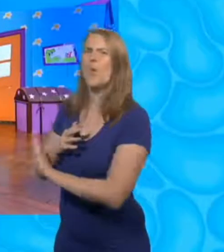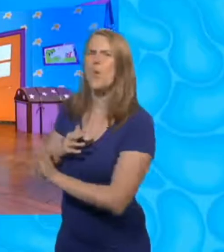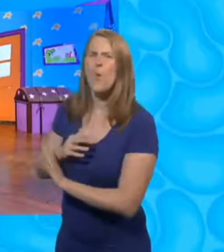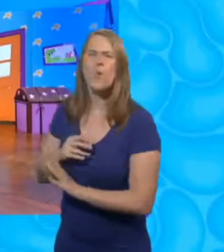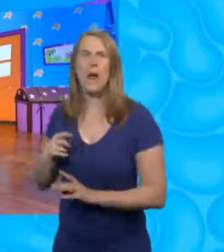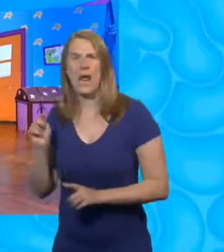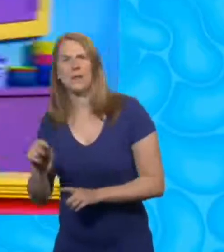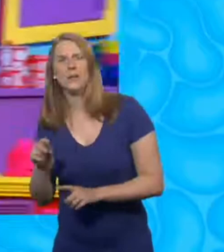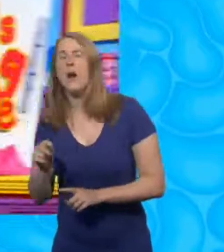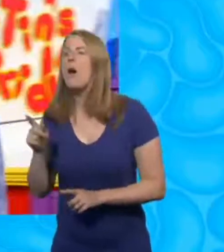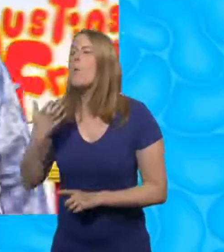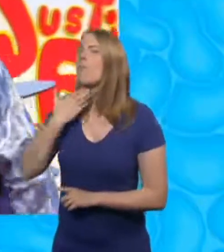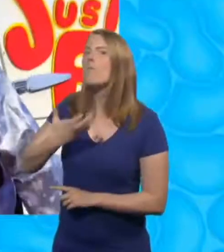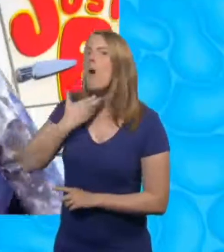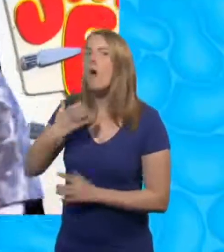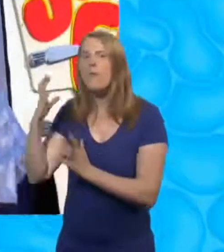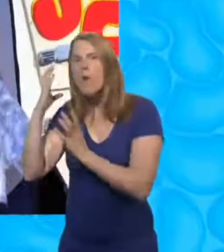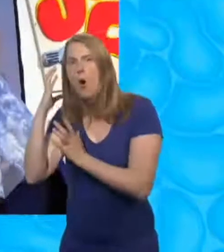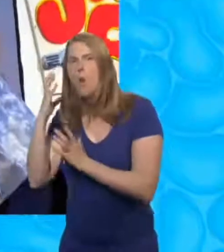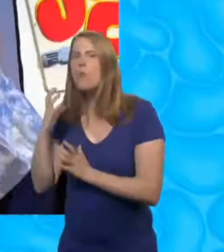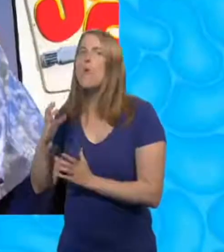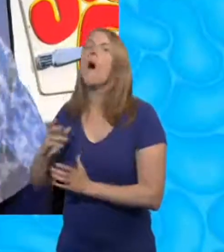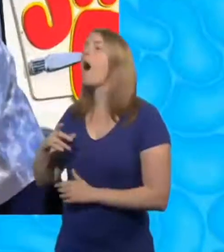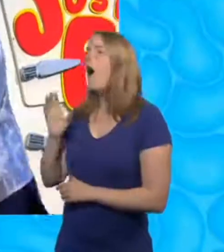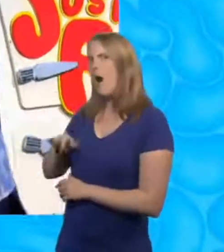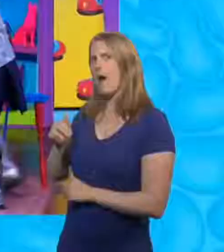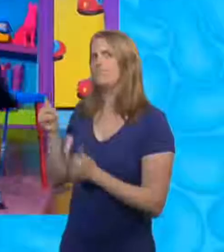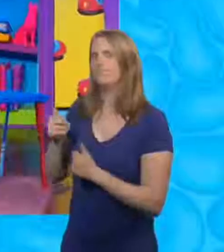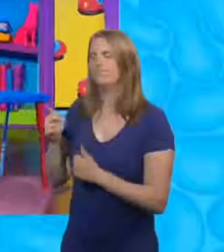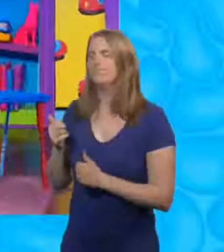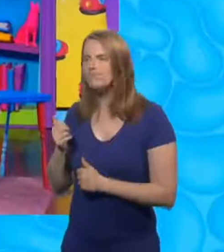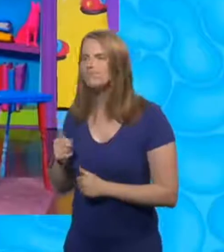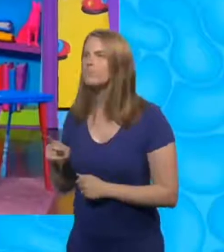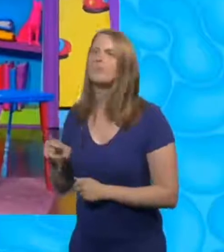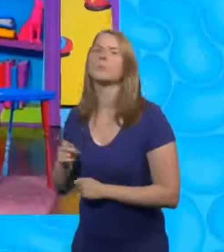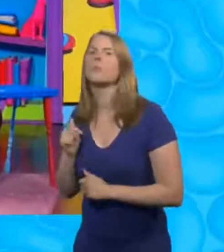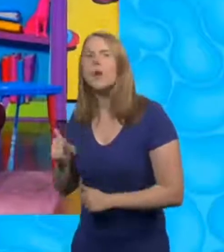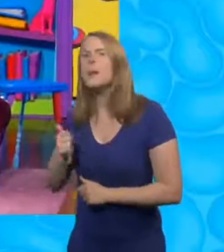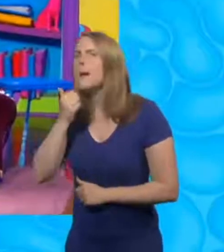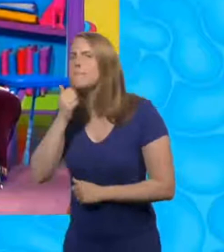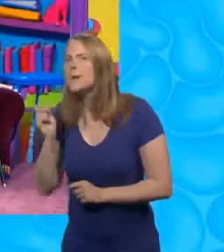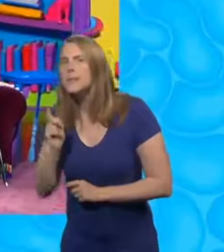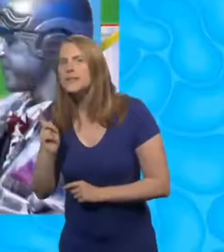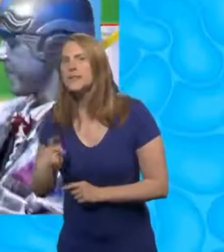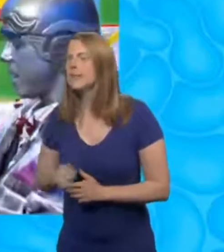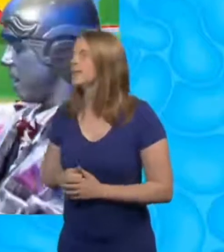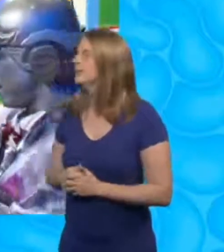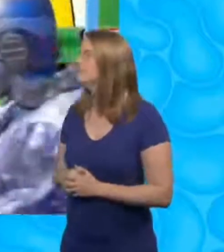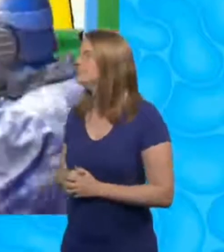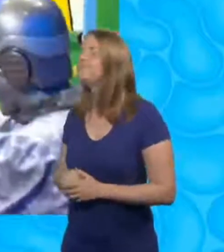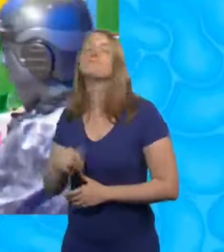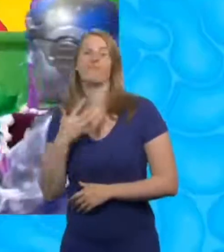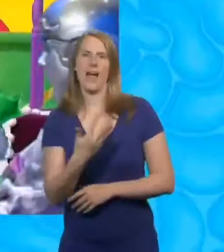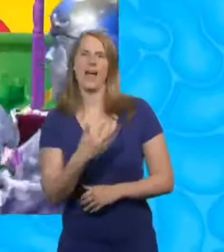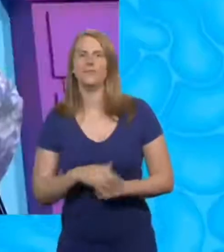Where is it? Oh, it's Froggy Phone. Yes, right. That's all right. It. Here we go. Now, what's the number, sir? Let me see now.